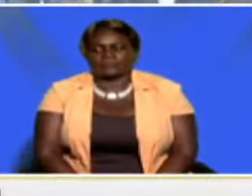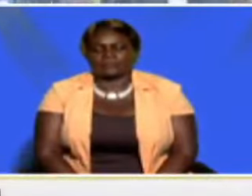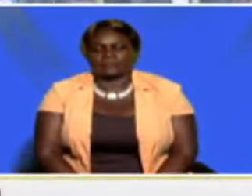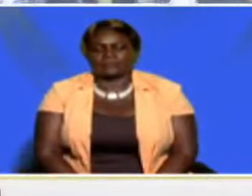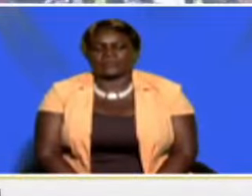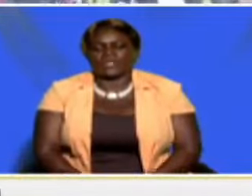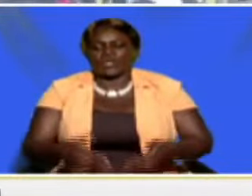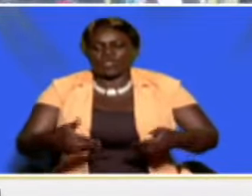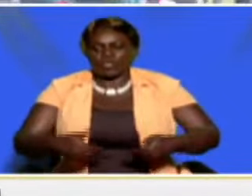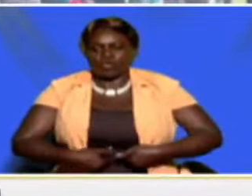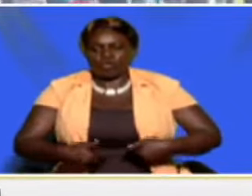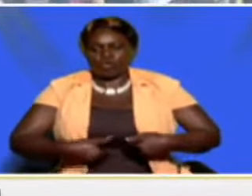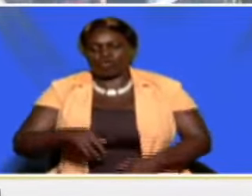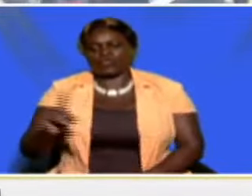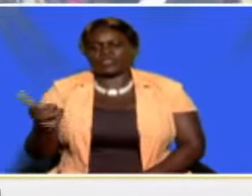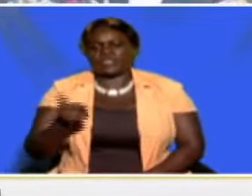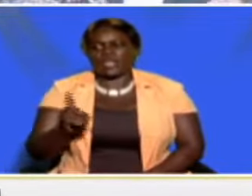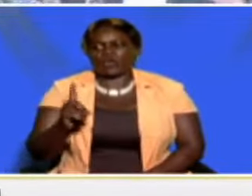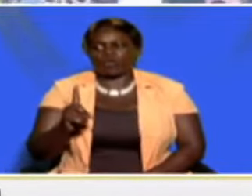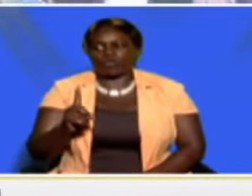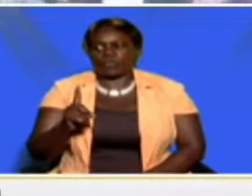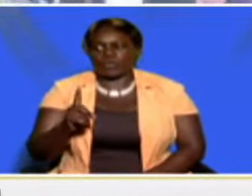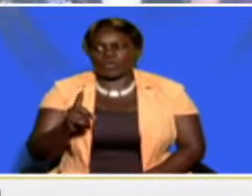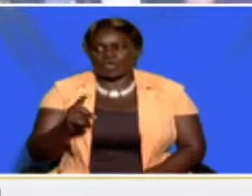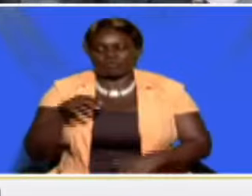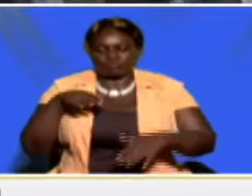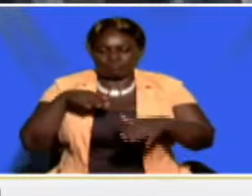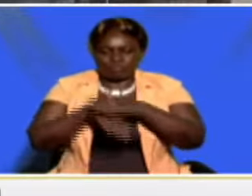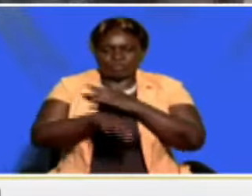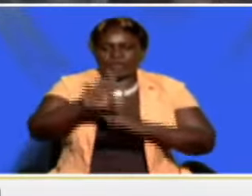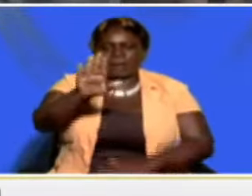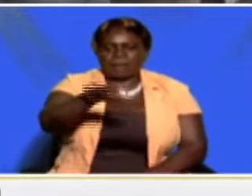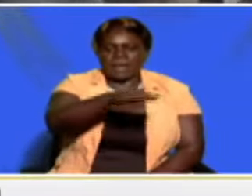As the youth in Nairobi advanced and overran Parliament,